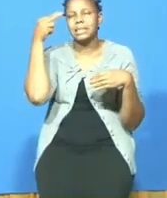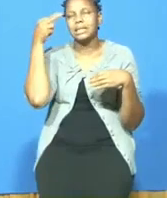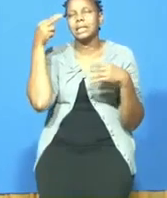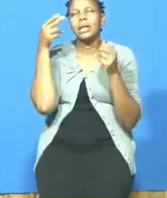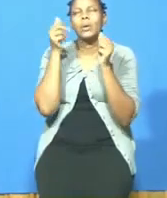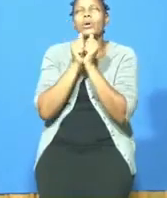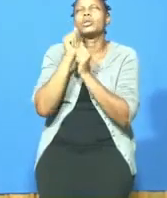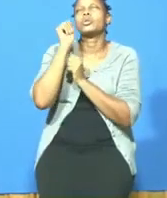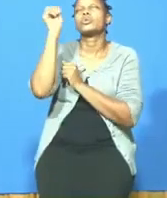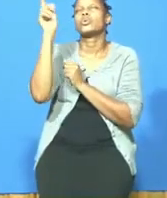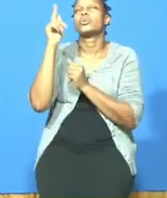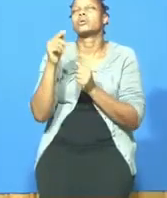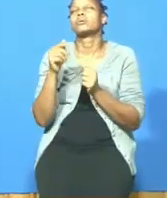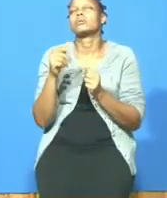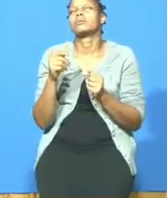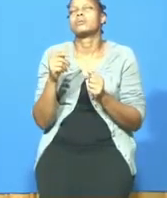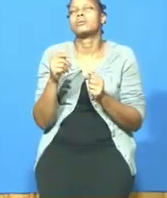God.